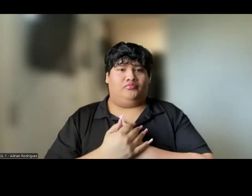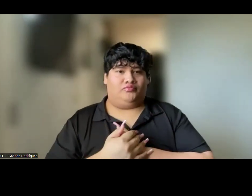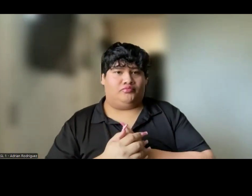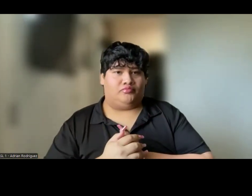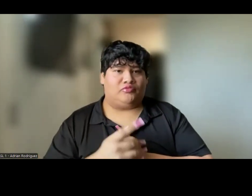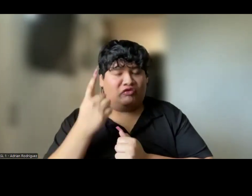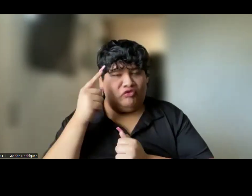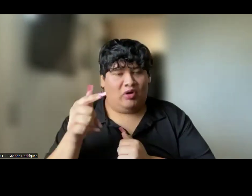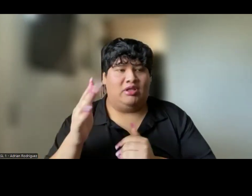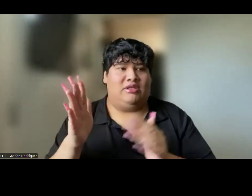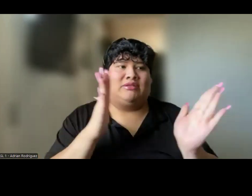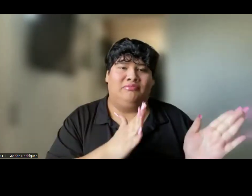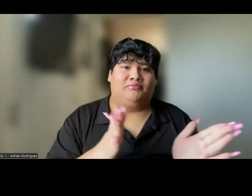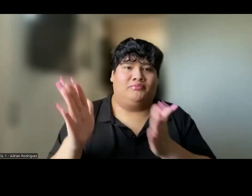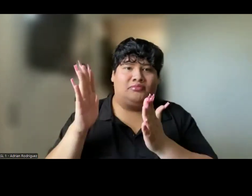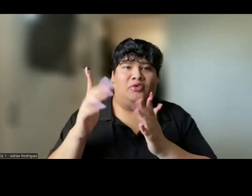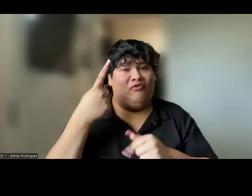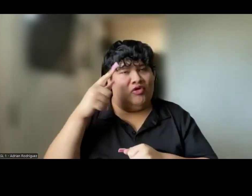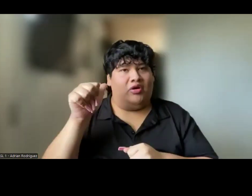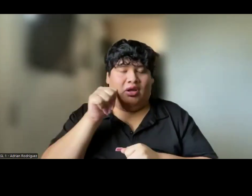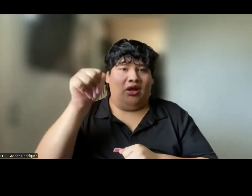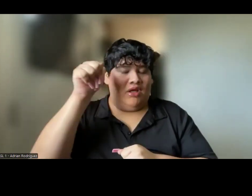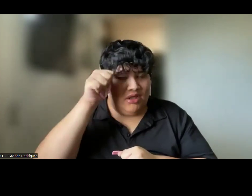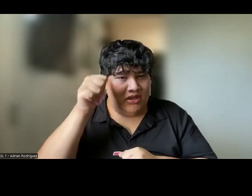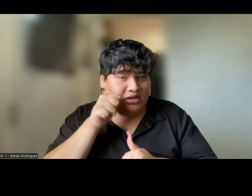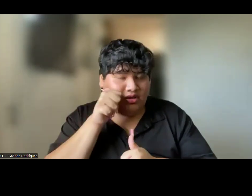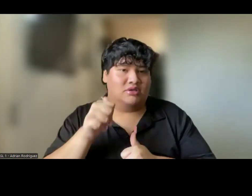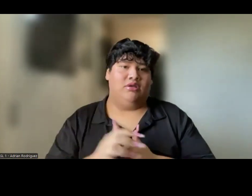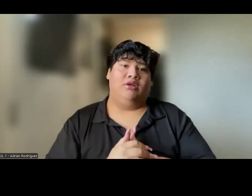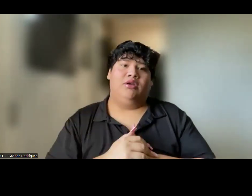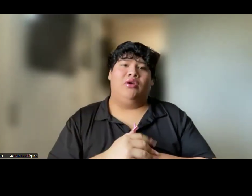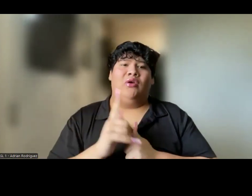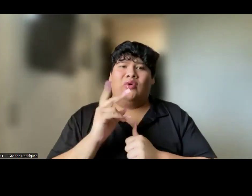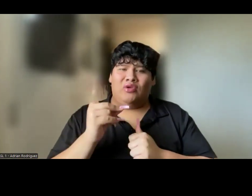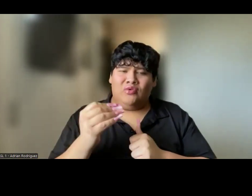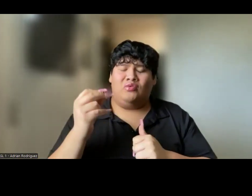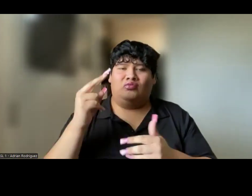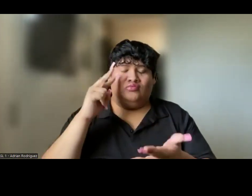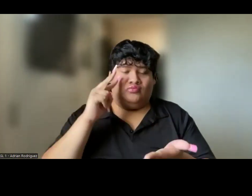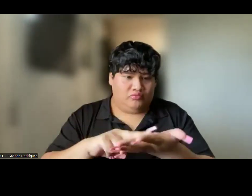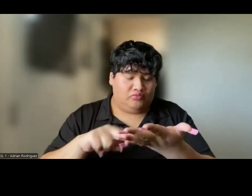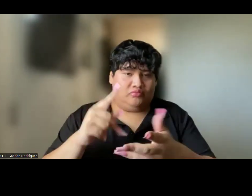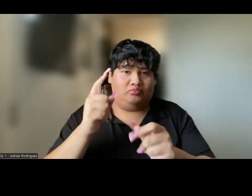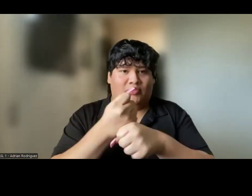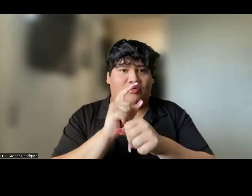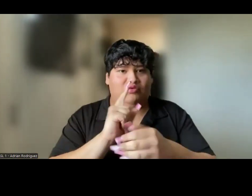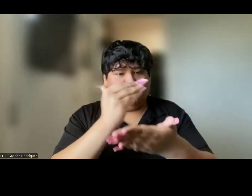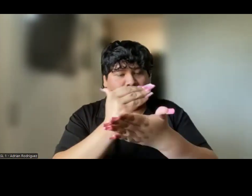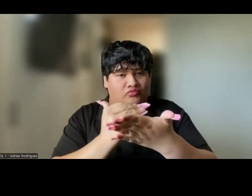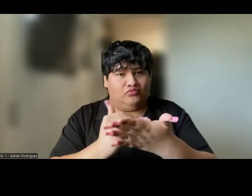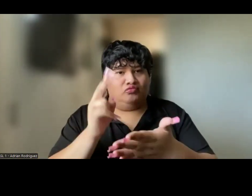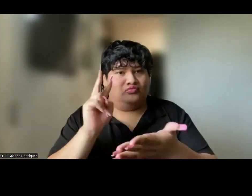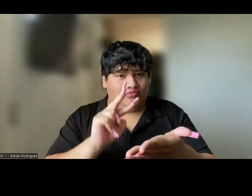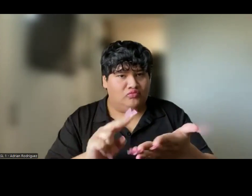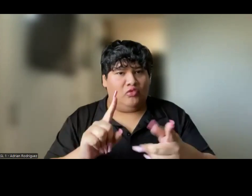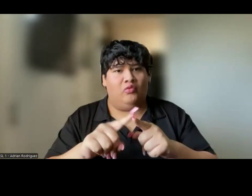master plan for aging. So, we do keep track of these investments. Some say it